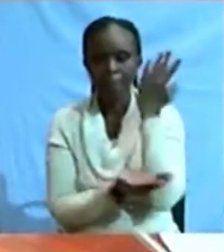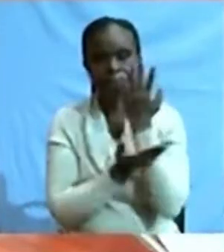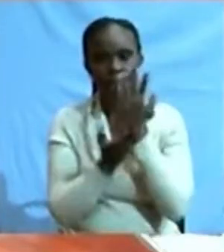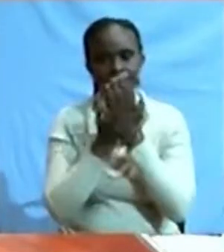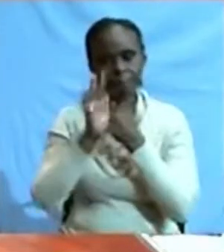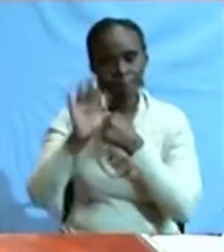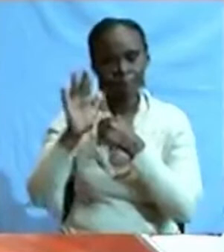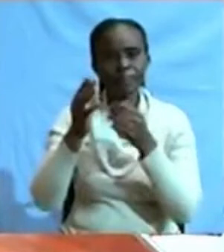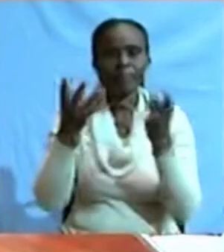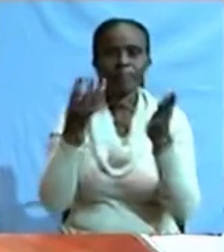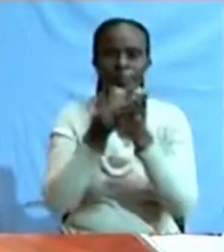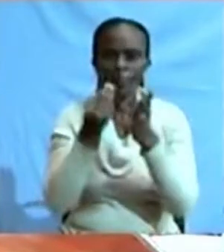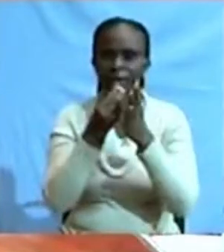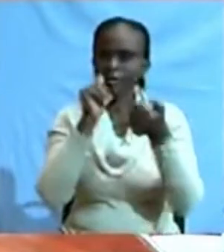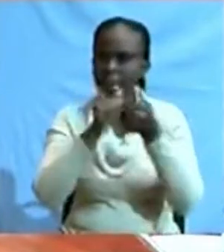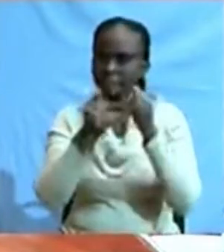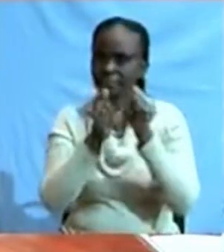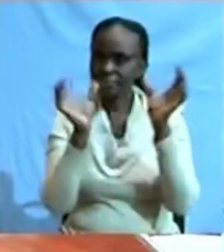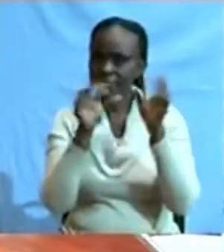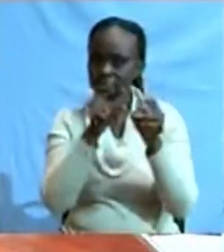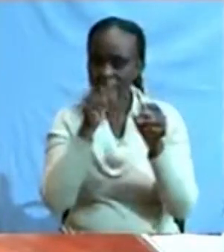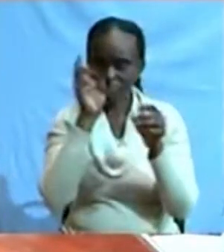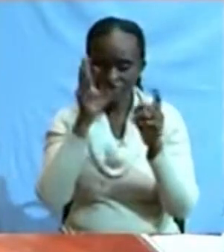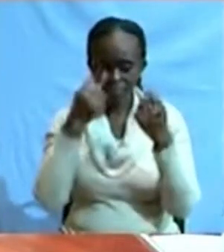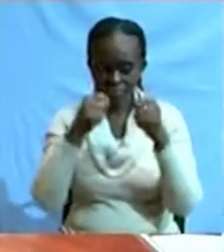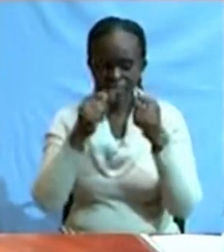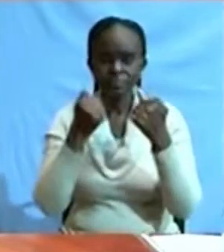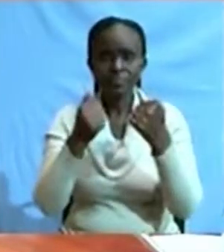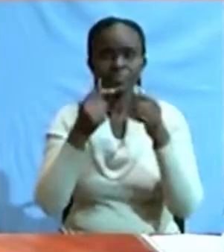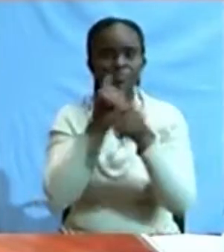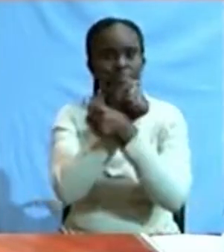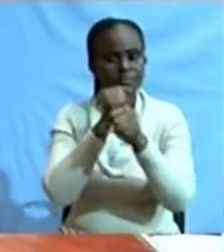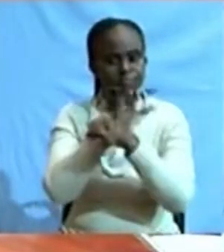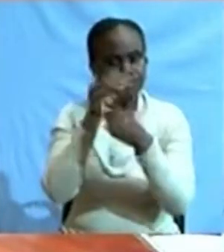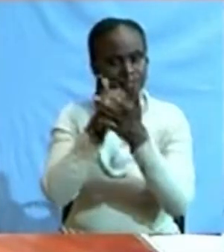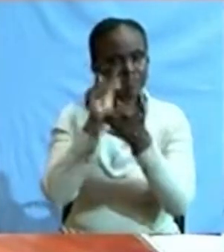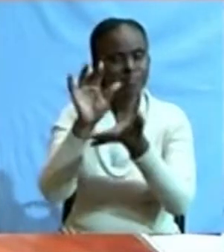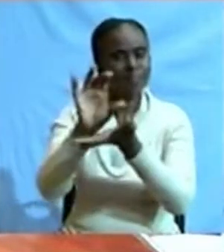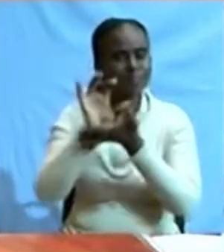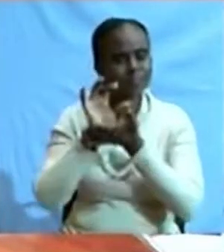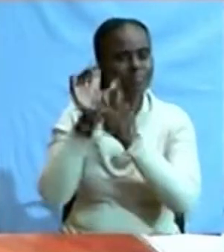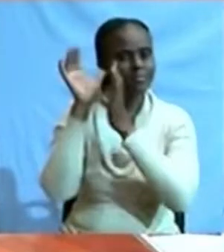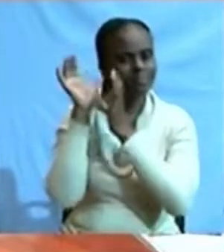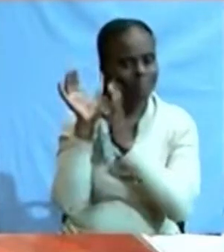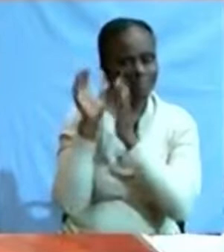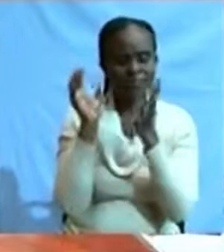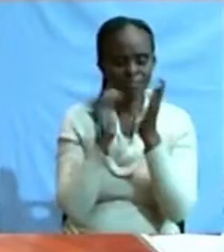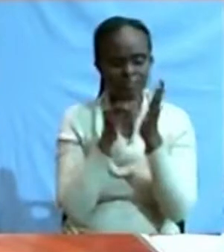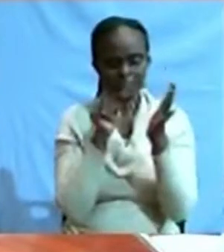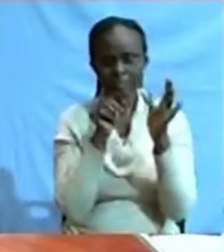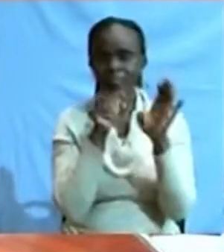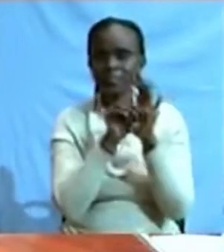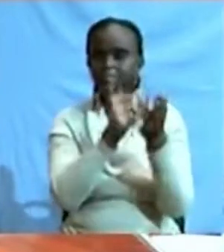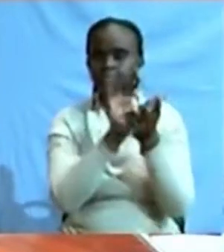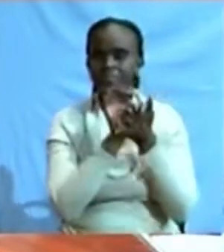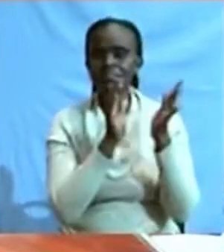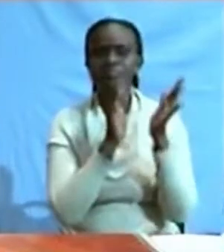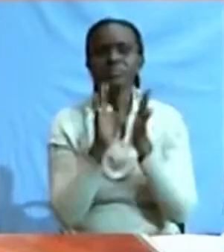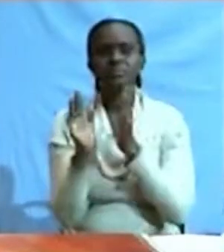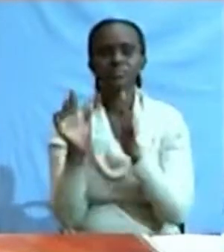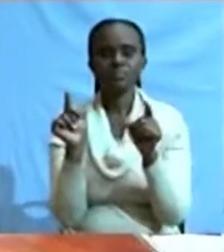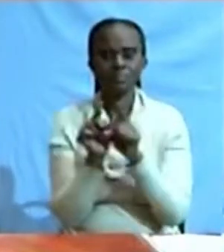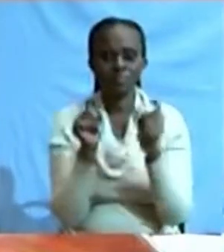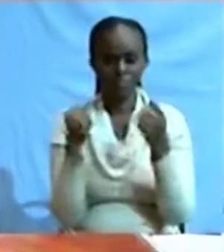its liquidity position, the Council will endeavour to settle its indebtedness as stated in the debt liquidation plans